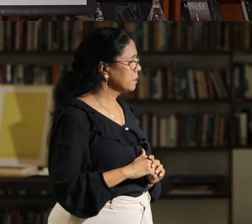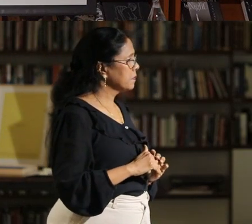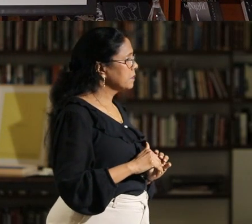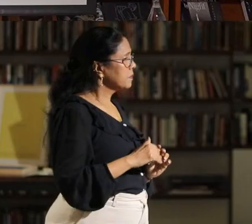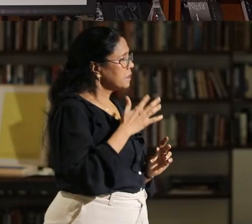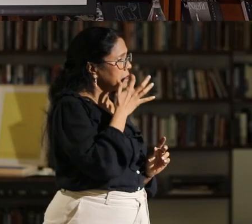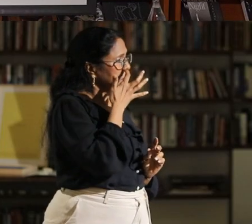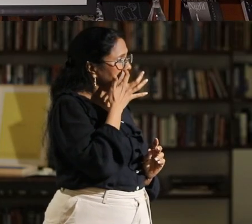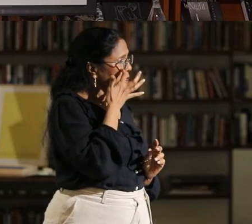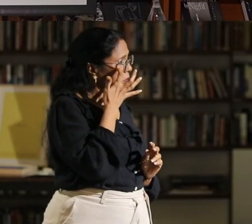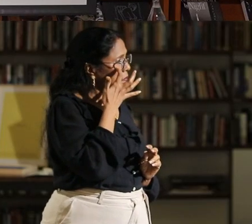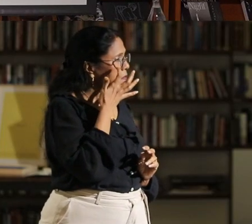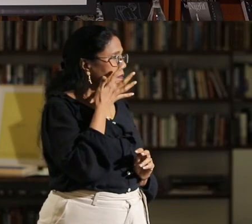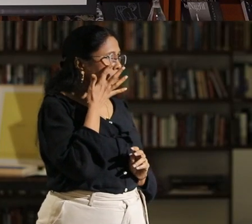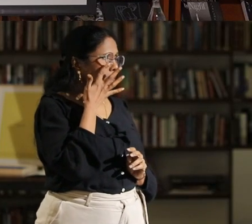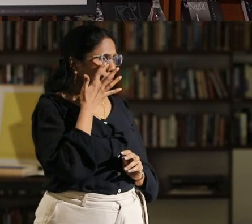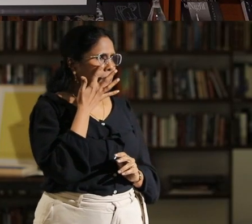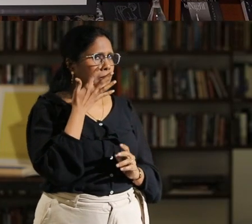So